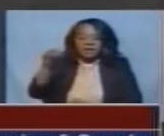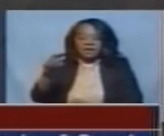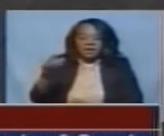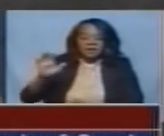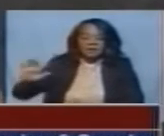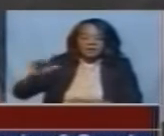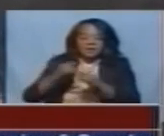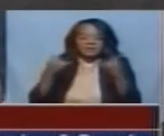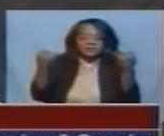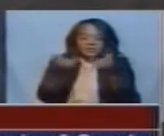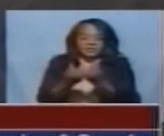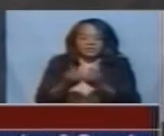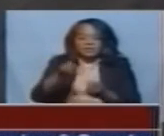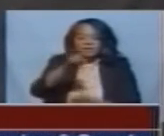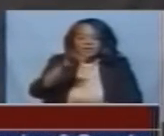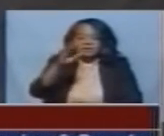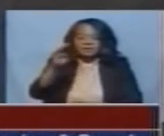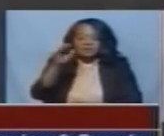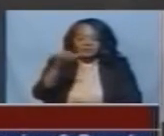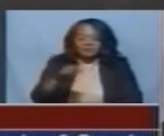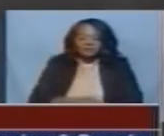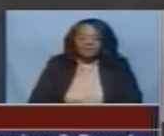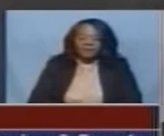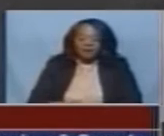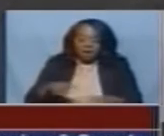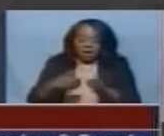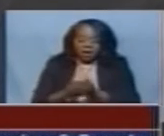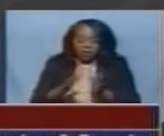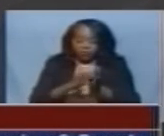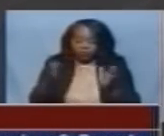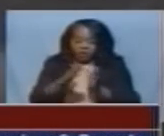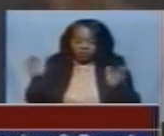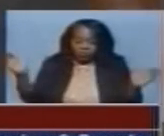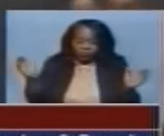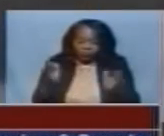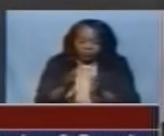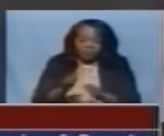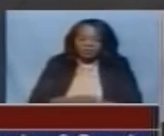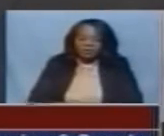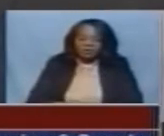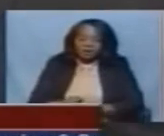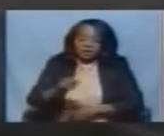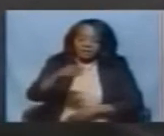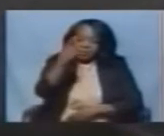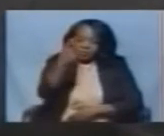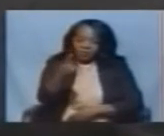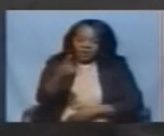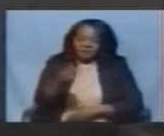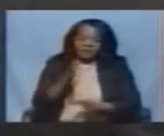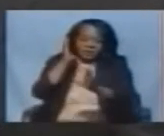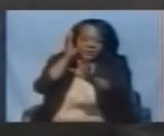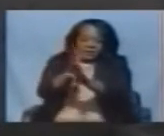do we, you know, bridge this gap? Okay? You seem to be driving in one direction.